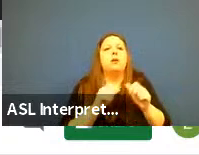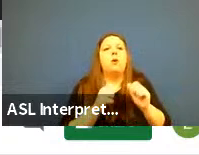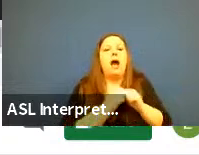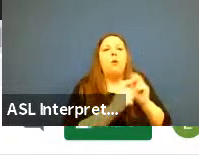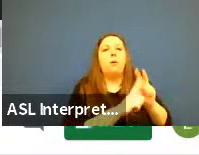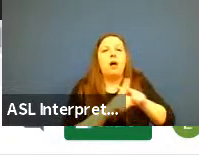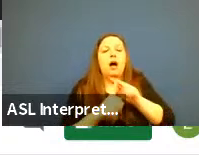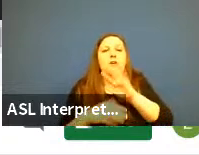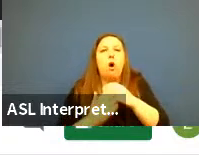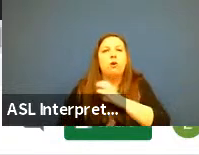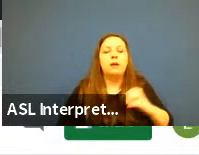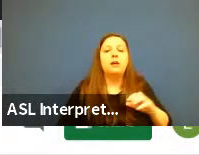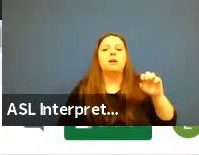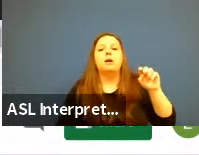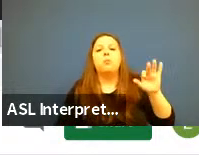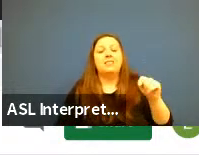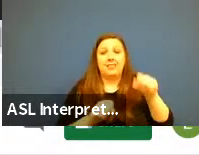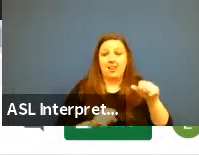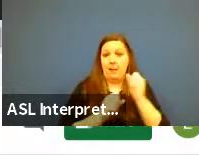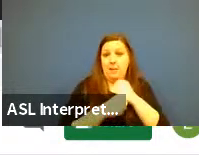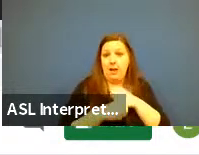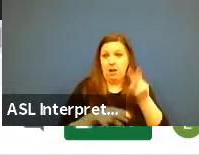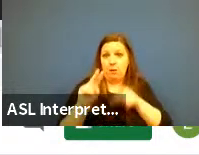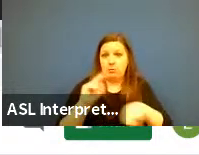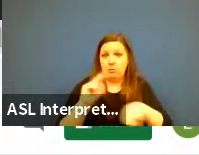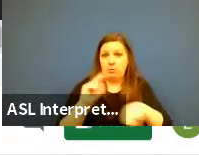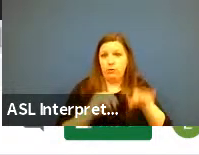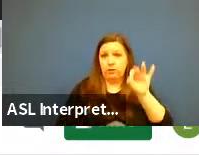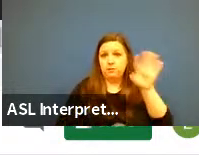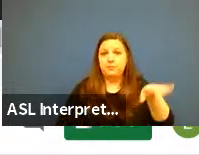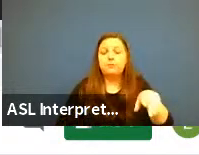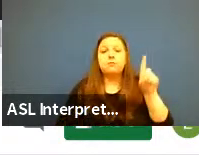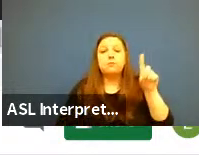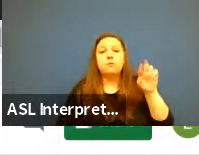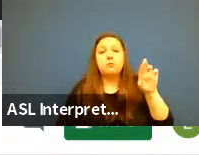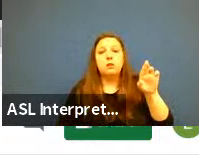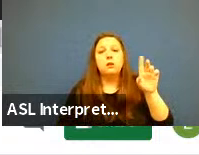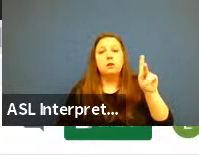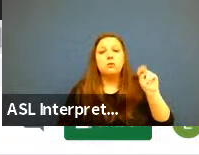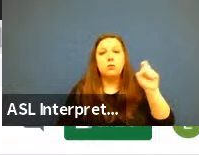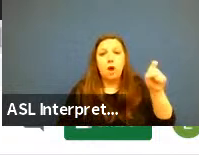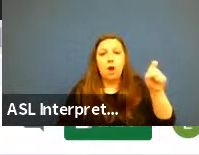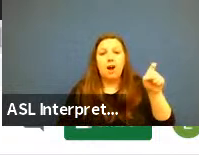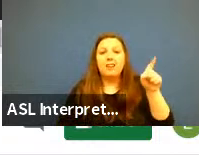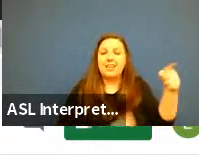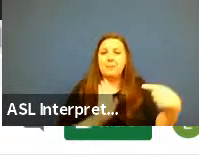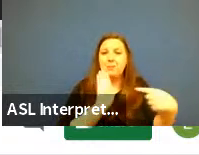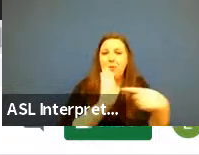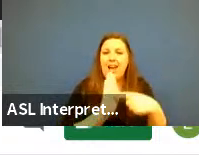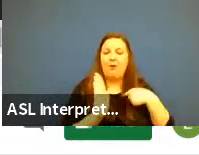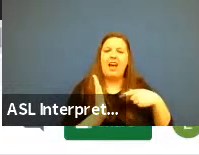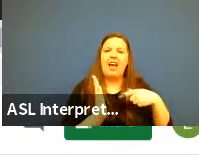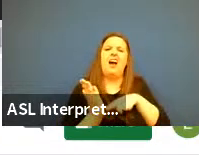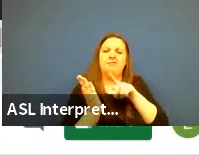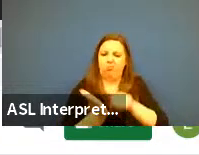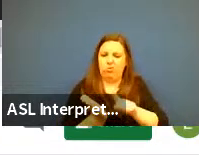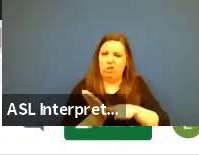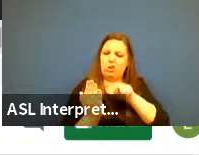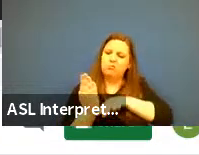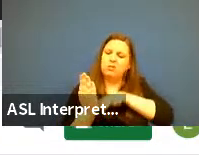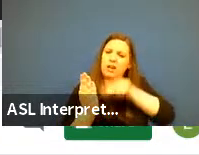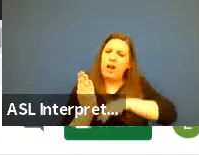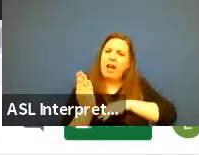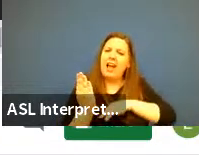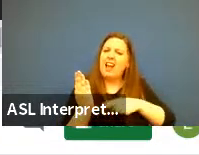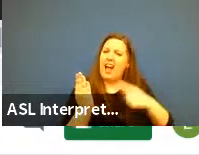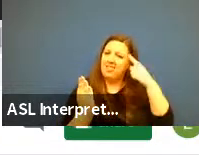observation? Dr. Knox pointed out a while ago, and I looked it up, and now I'm looking at this, and I think